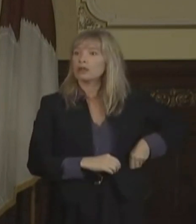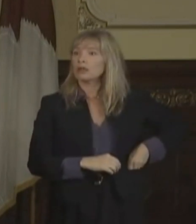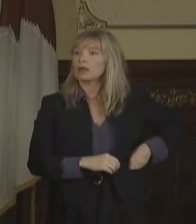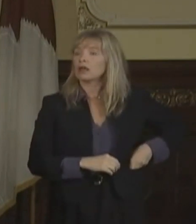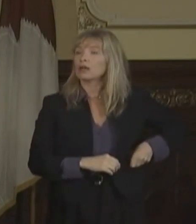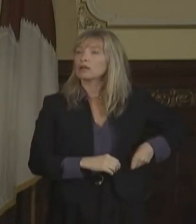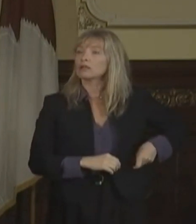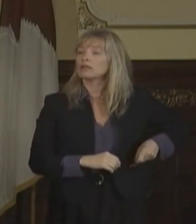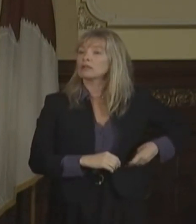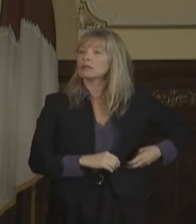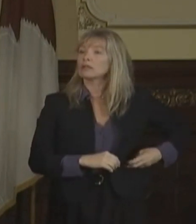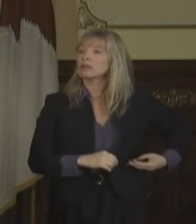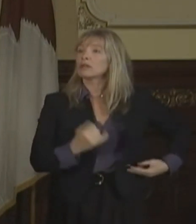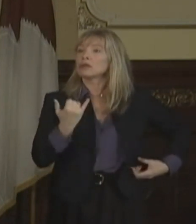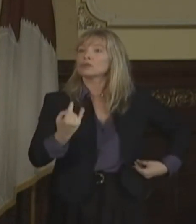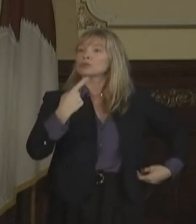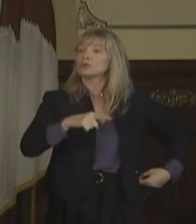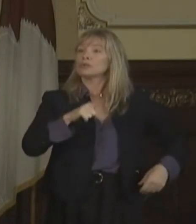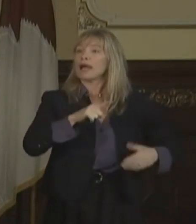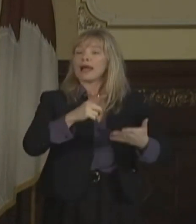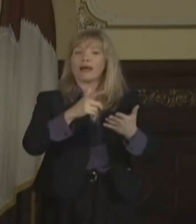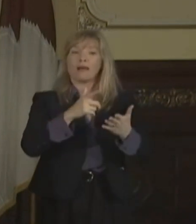I'm sorry, this gentleman here.